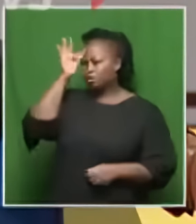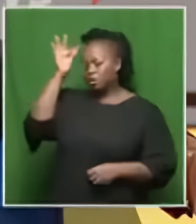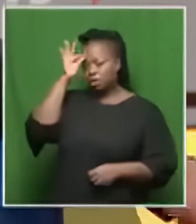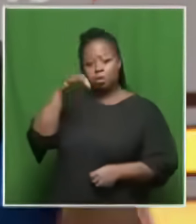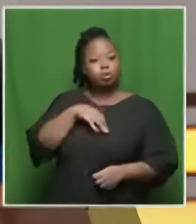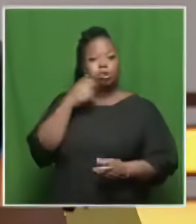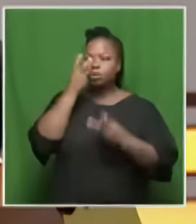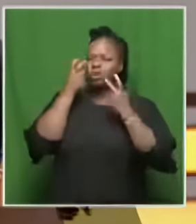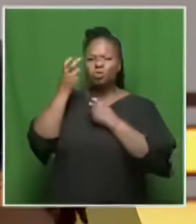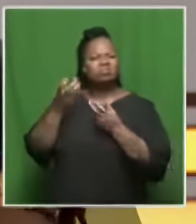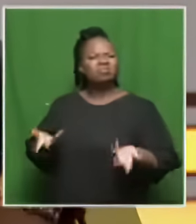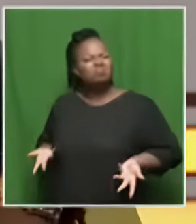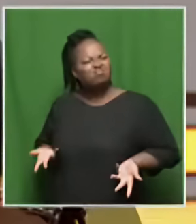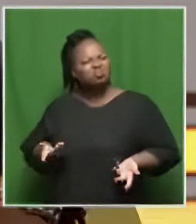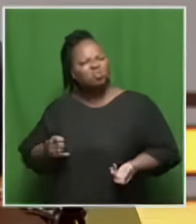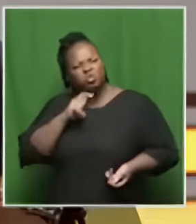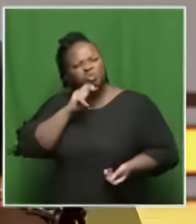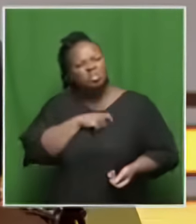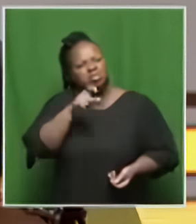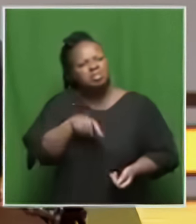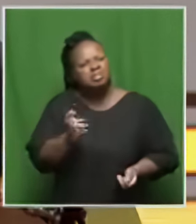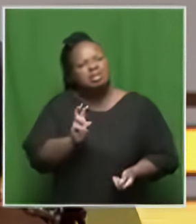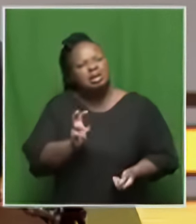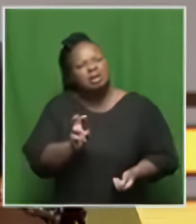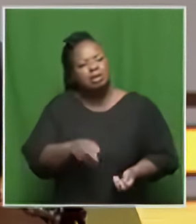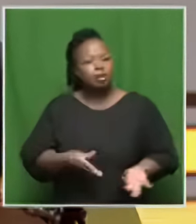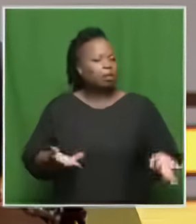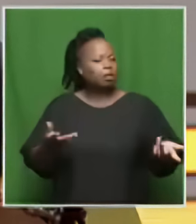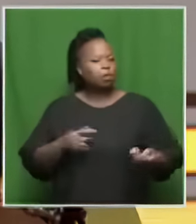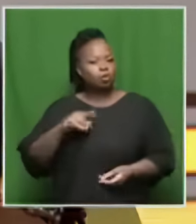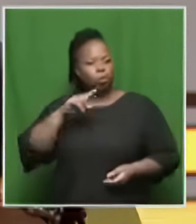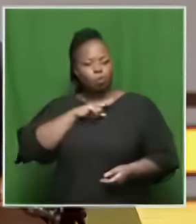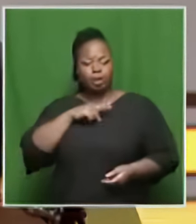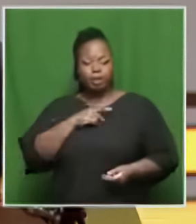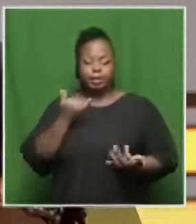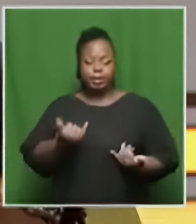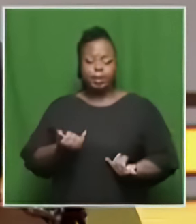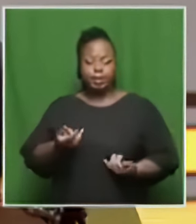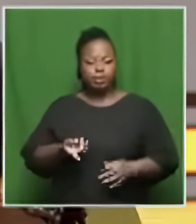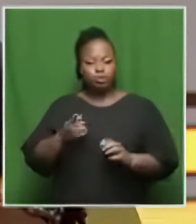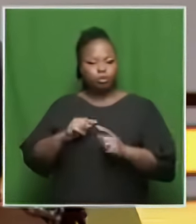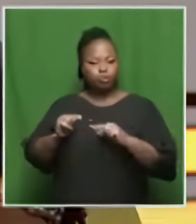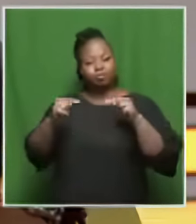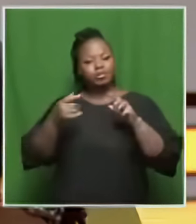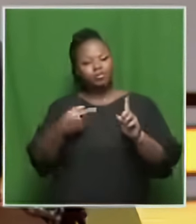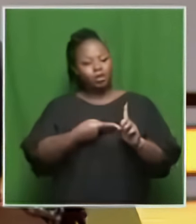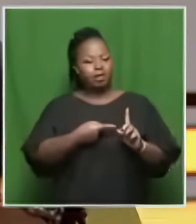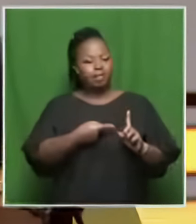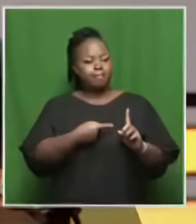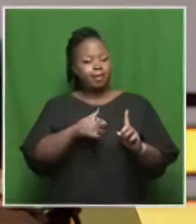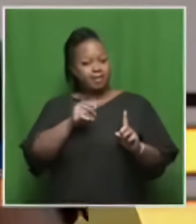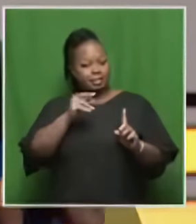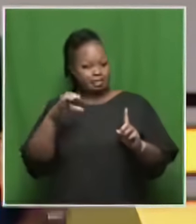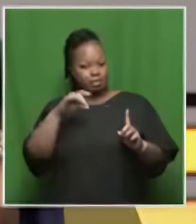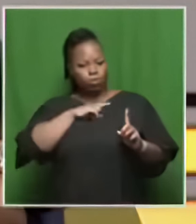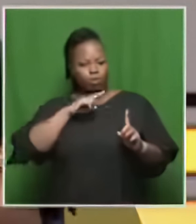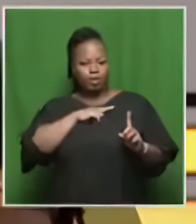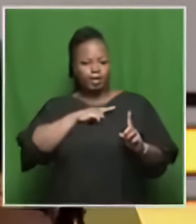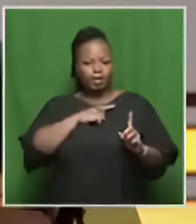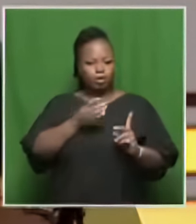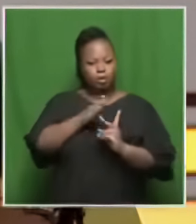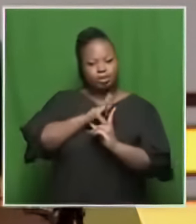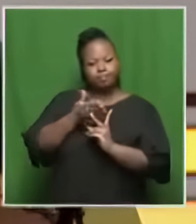looking for him. So how do you trust such a person? He's coming to implicate the ANC because he's the one who was a go